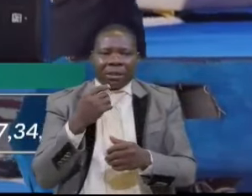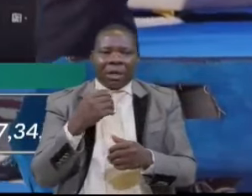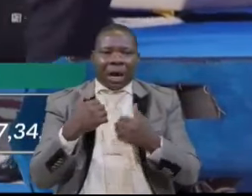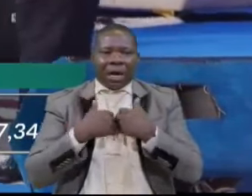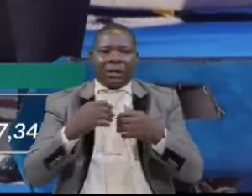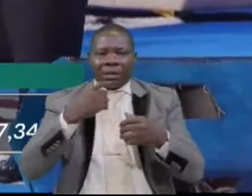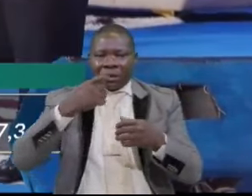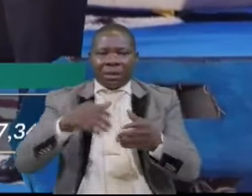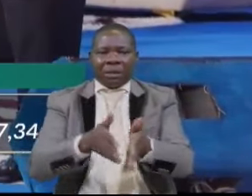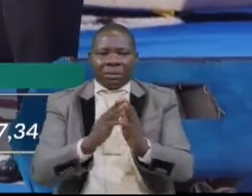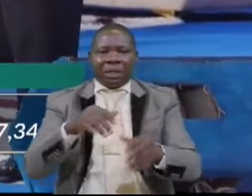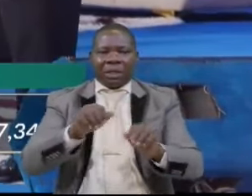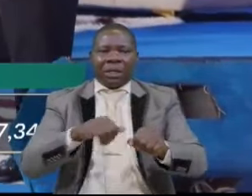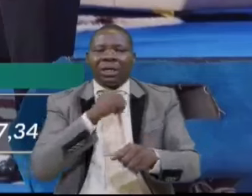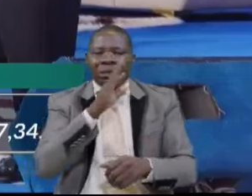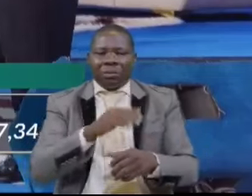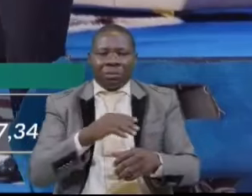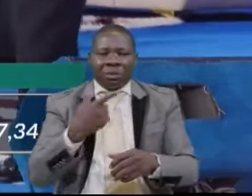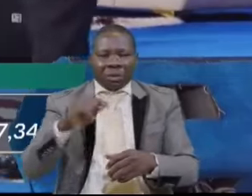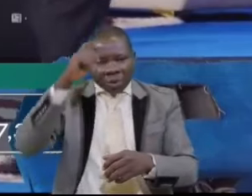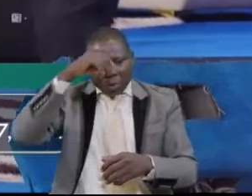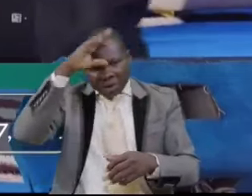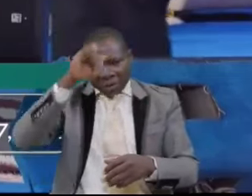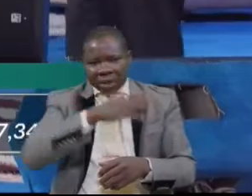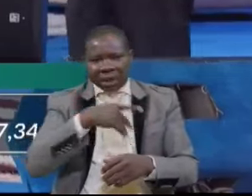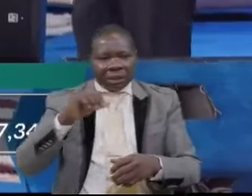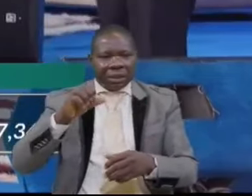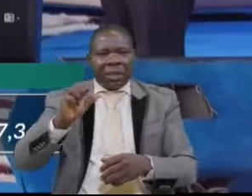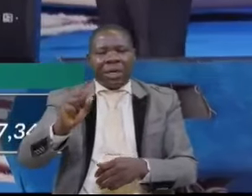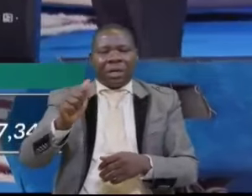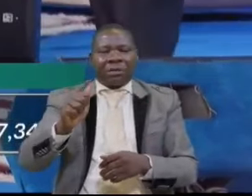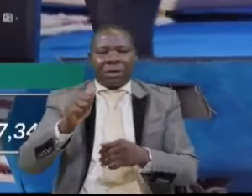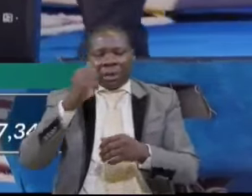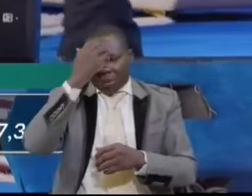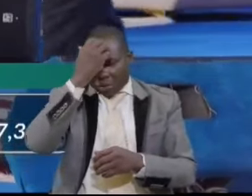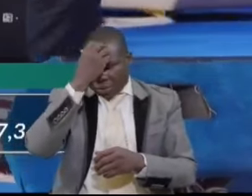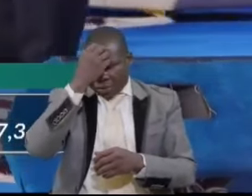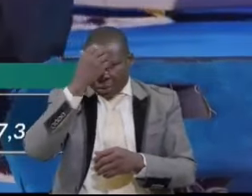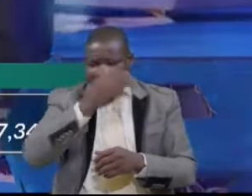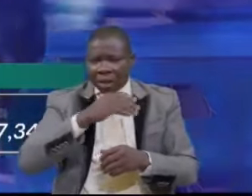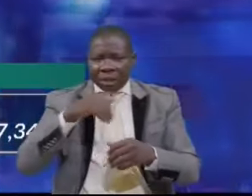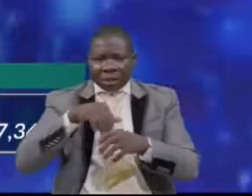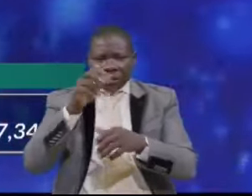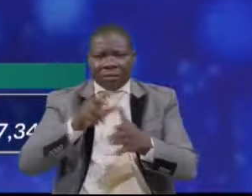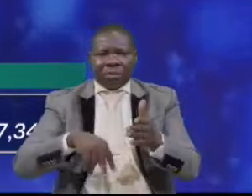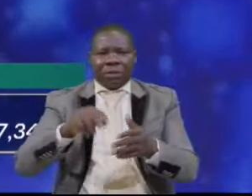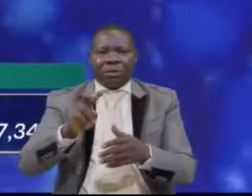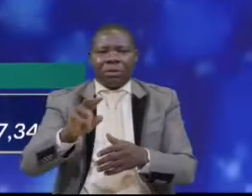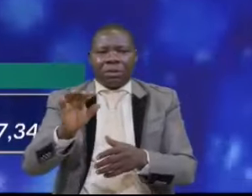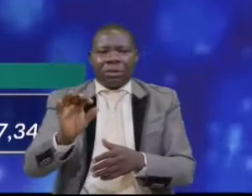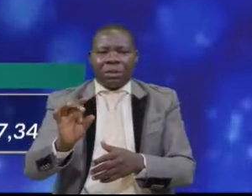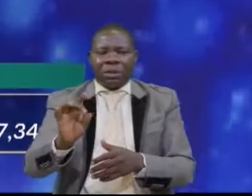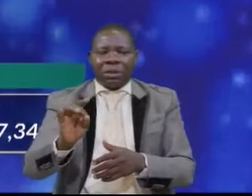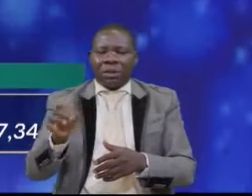the soothsayers show unto the king. Verse 28. In verse 28 it says, but